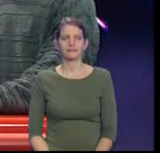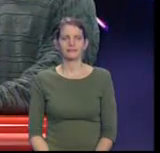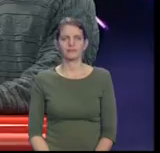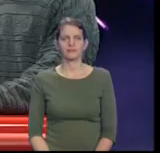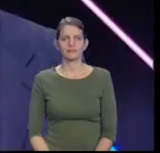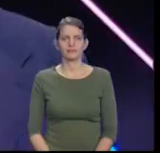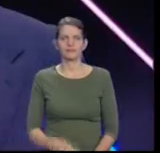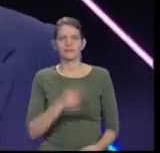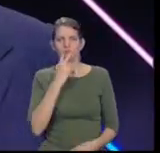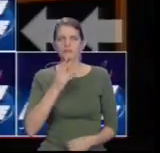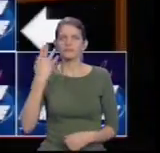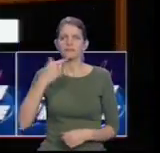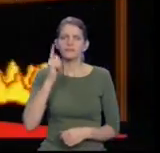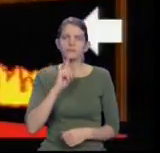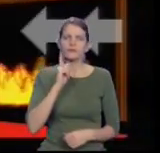Old flame. He's right.